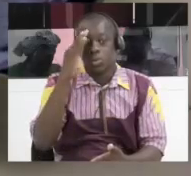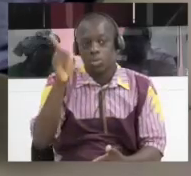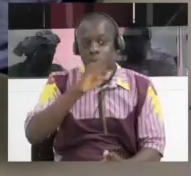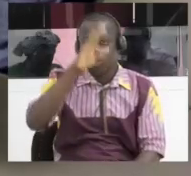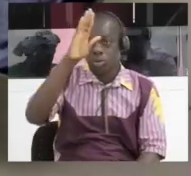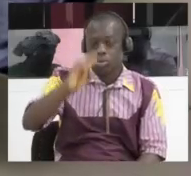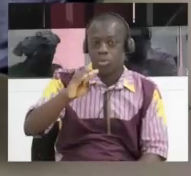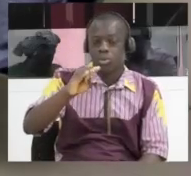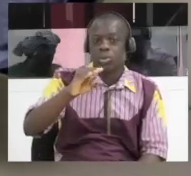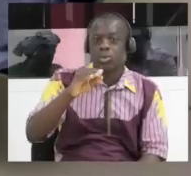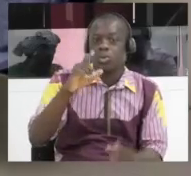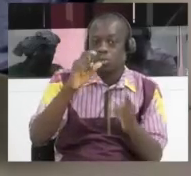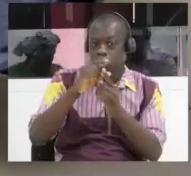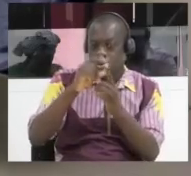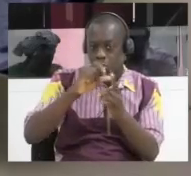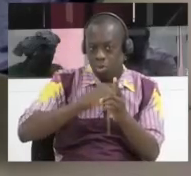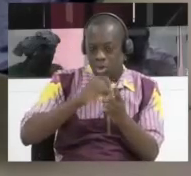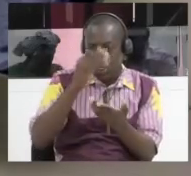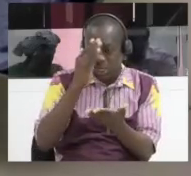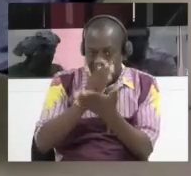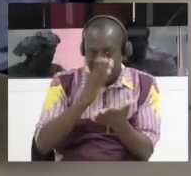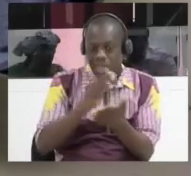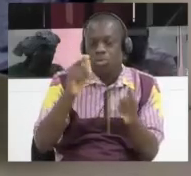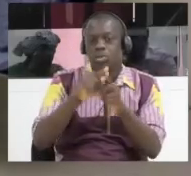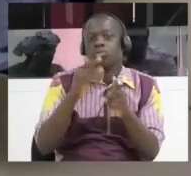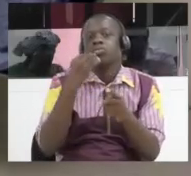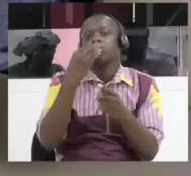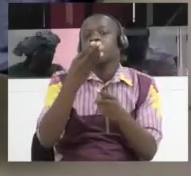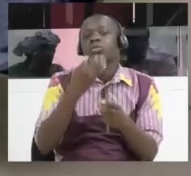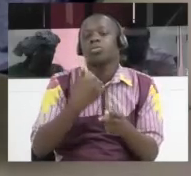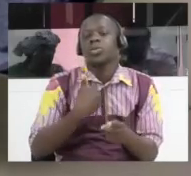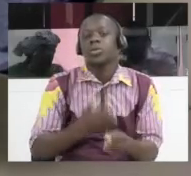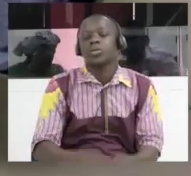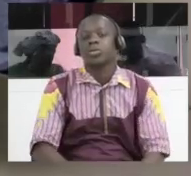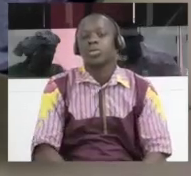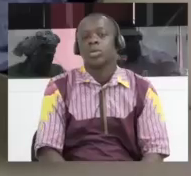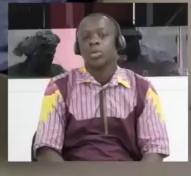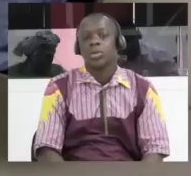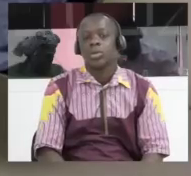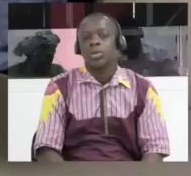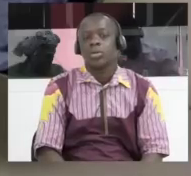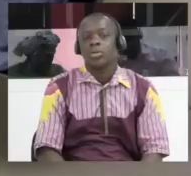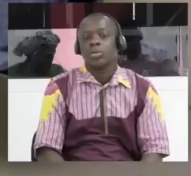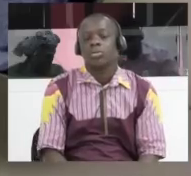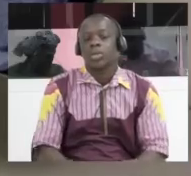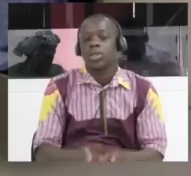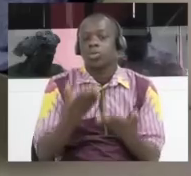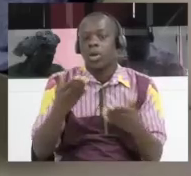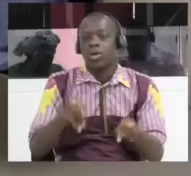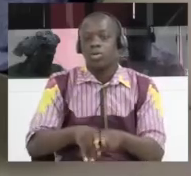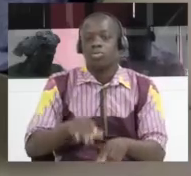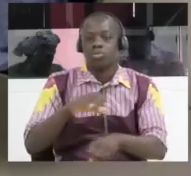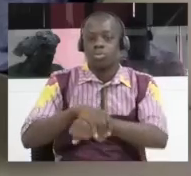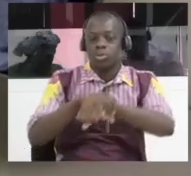his words, weren't they? Yes, those were his exact words that were spoken to me. And that was why they brought you